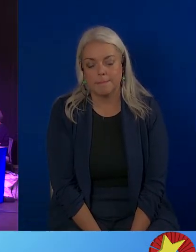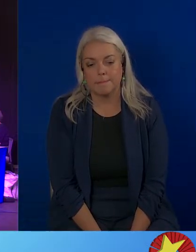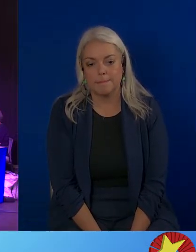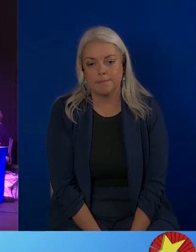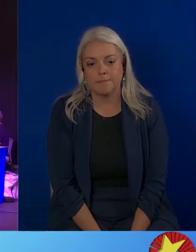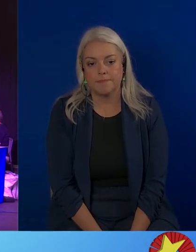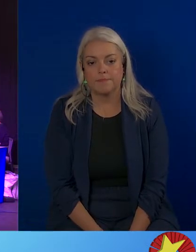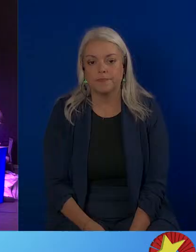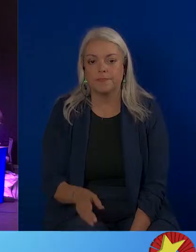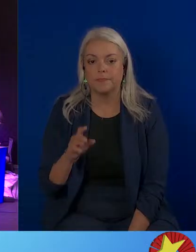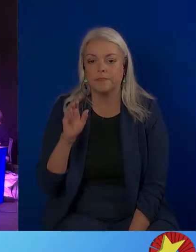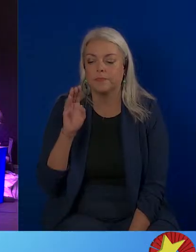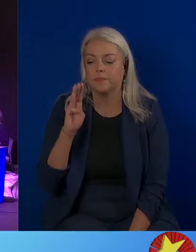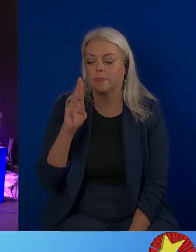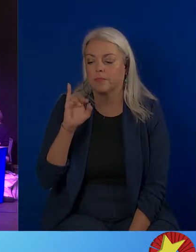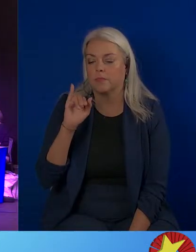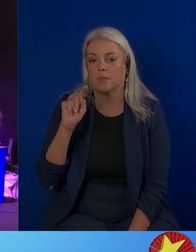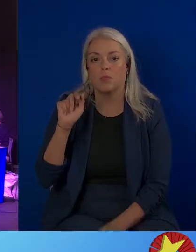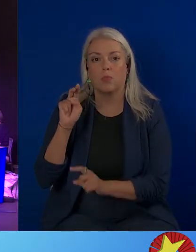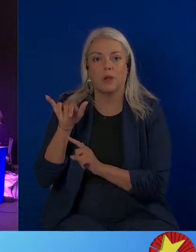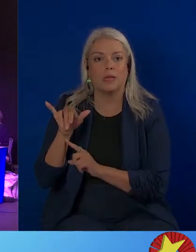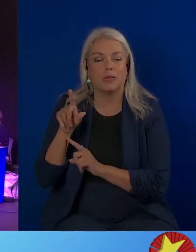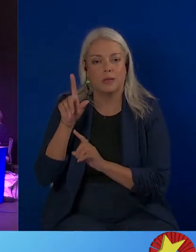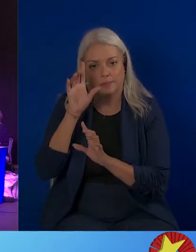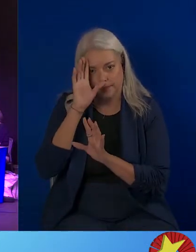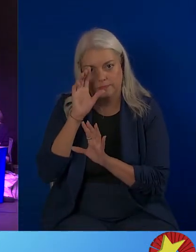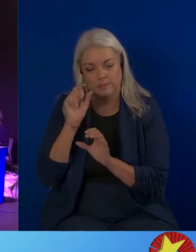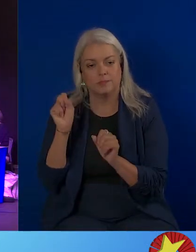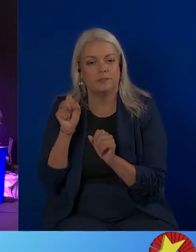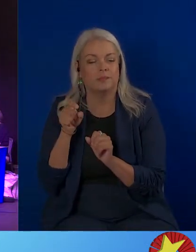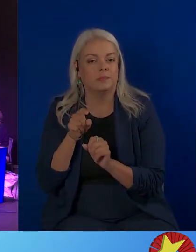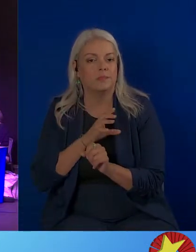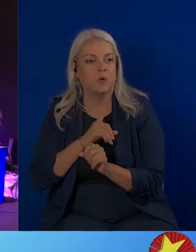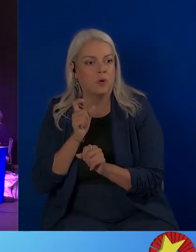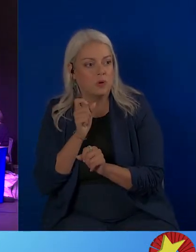Is there any other questions for Superintendent Reichman?